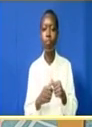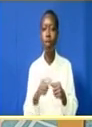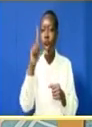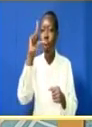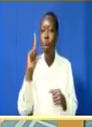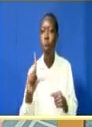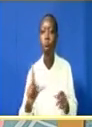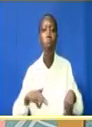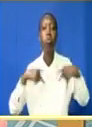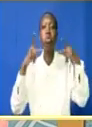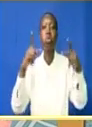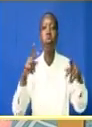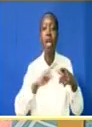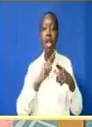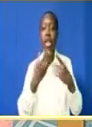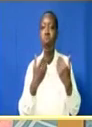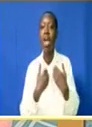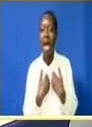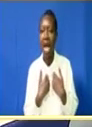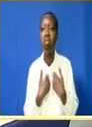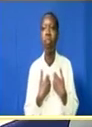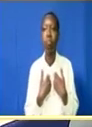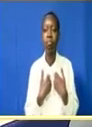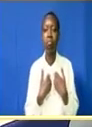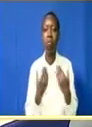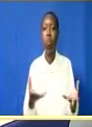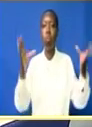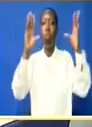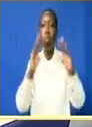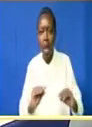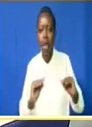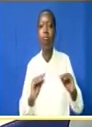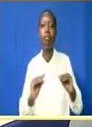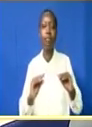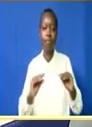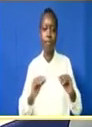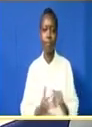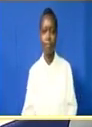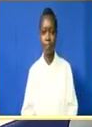have slides, mudslides. And then we have the...